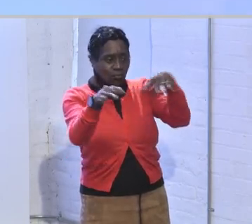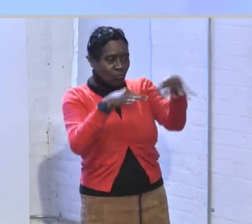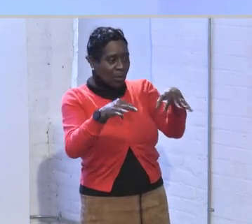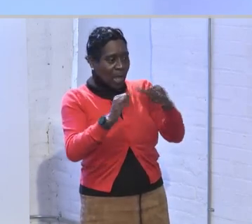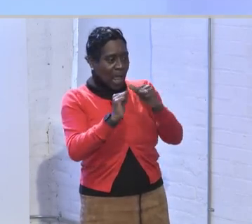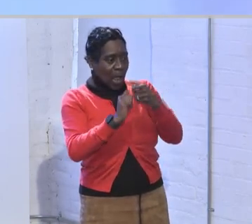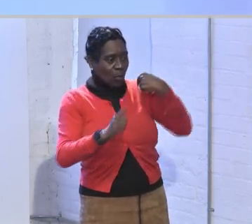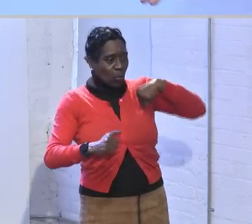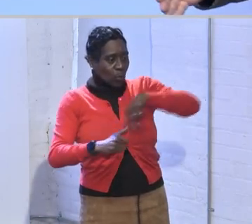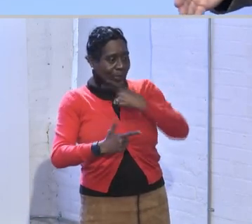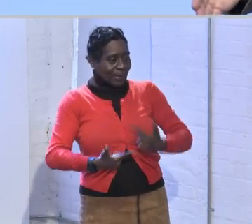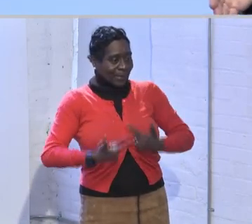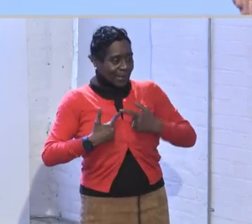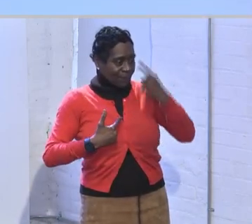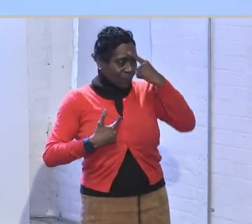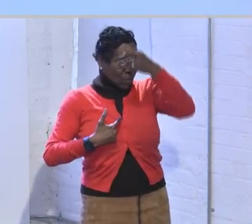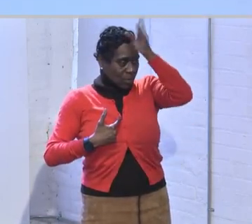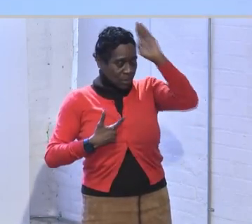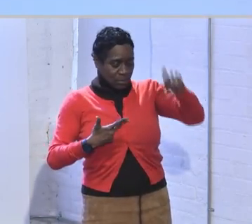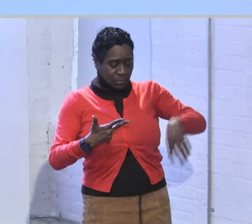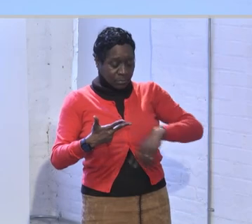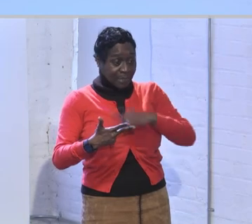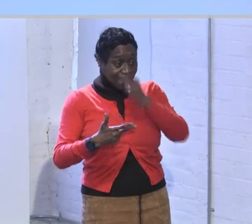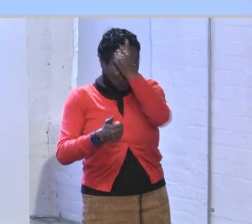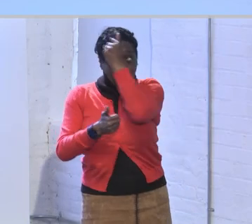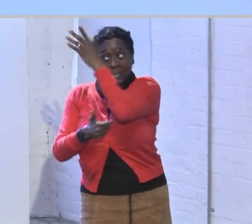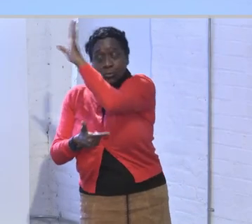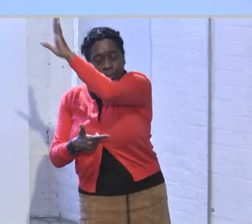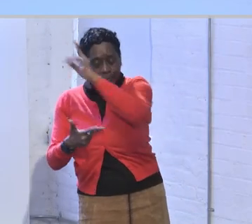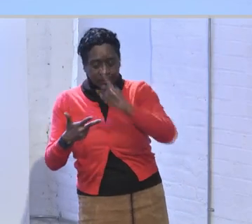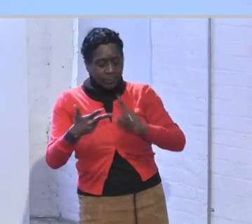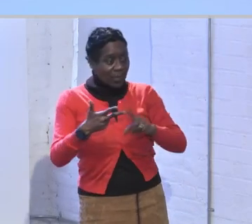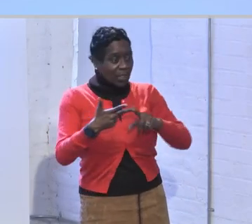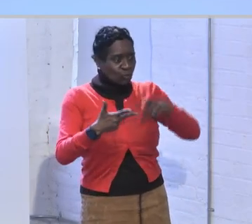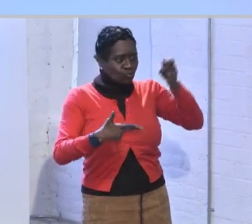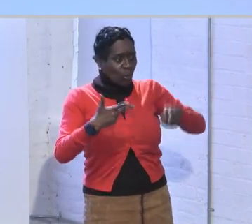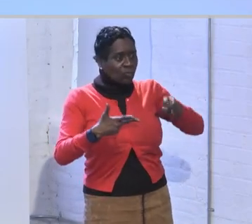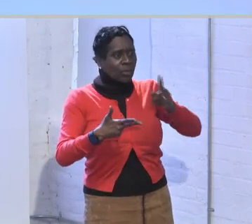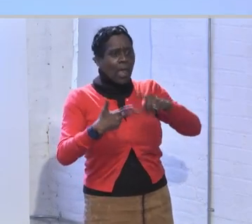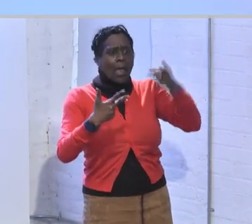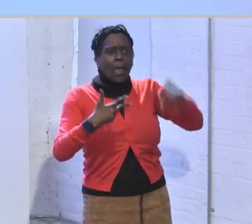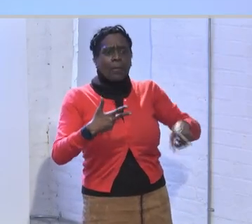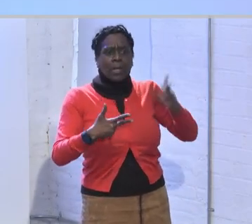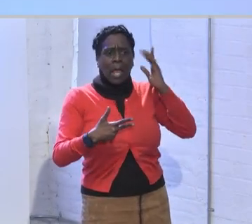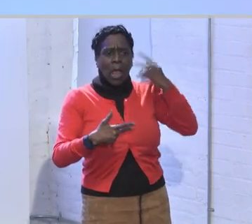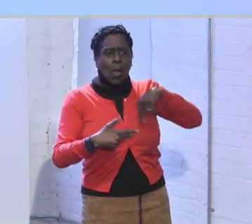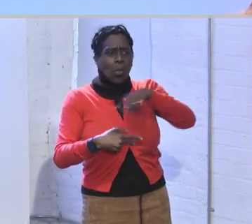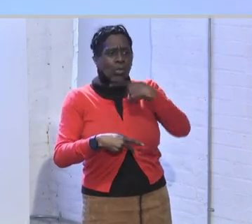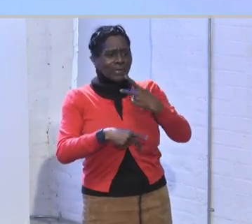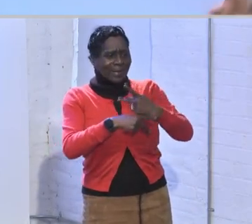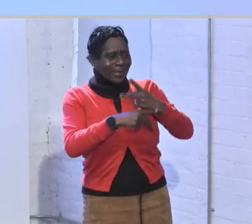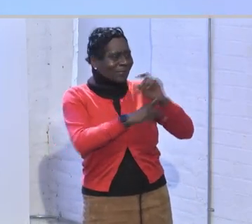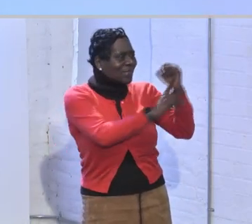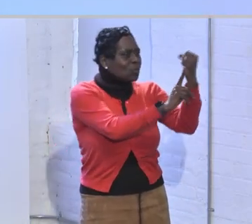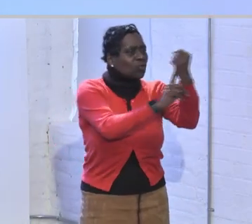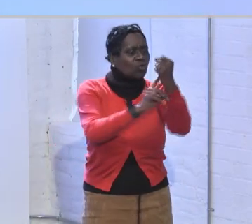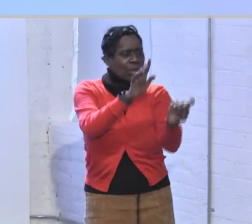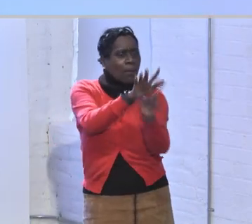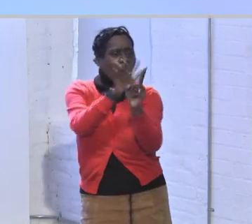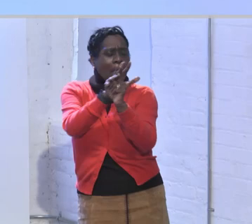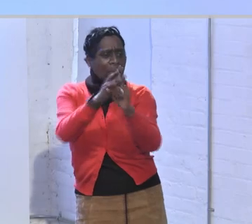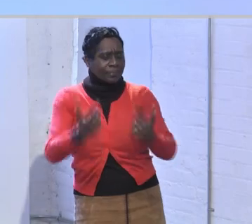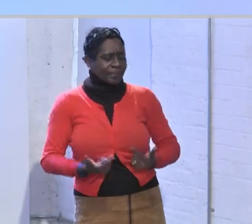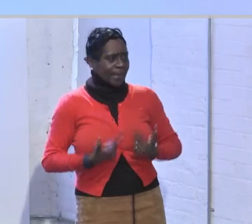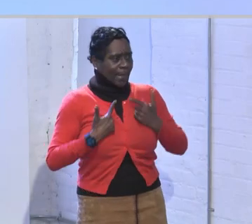we live for God in obedience to him. And then judgments have to do with how we handle situations that come up in